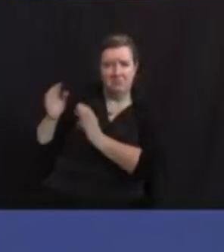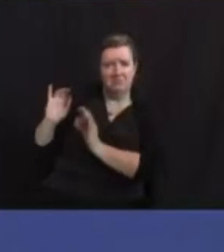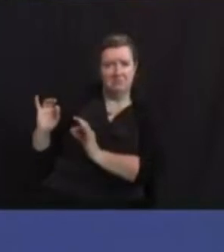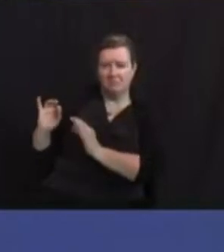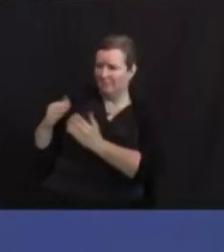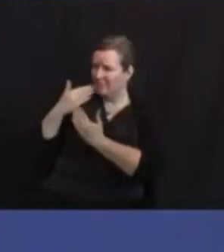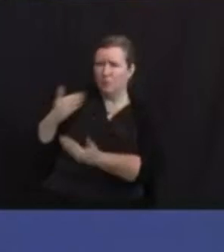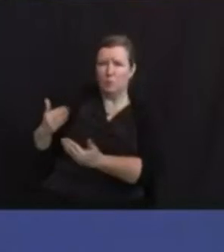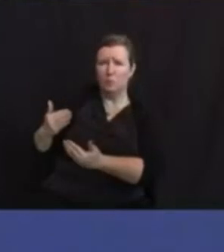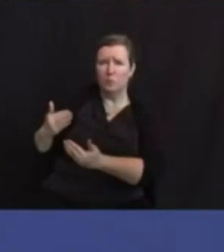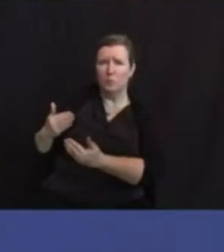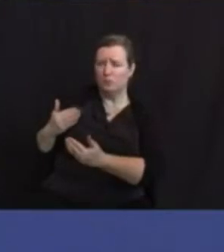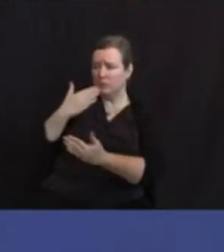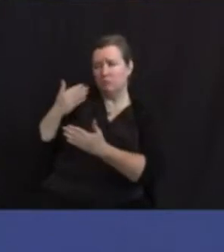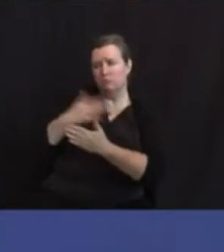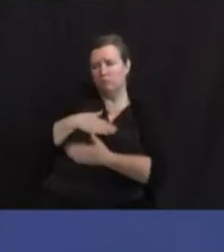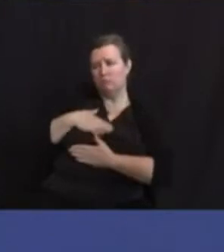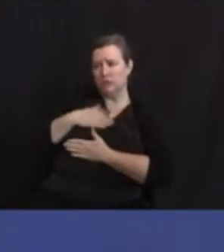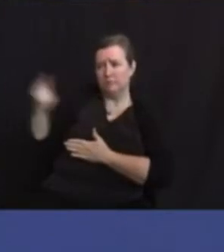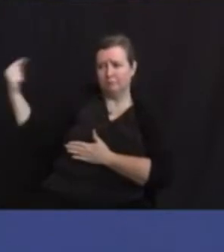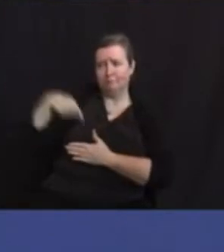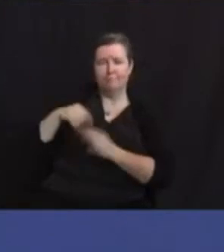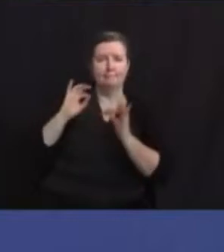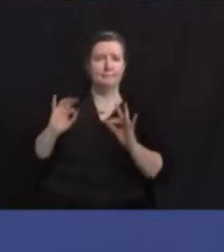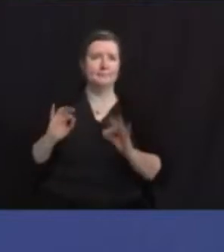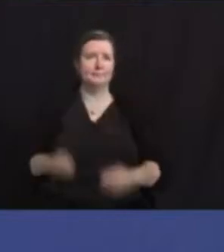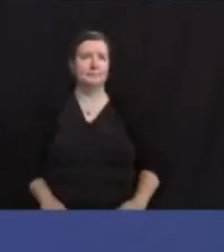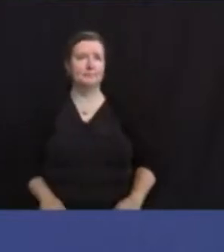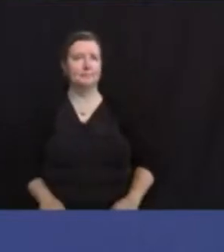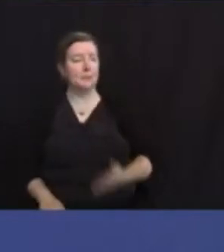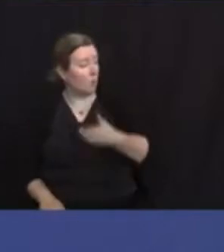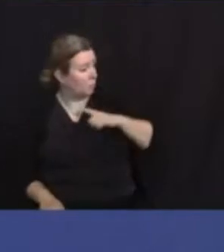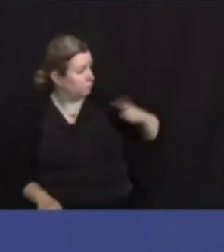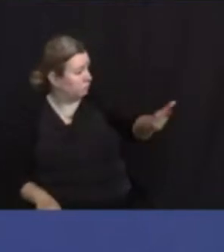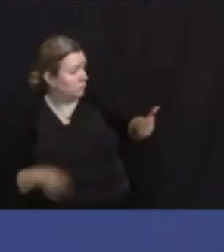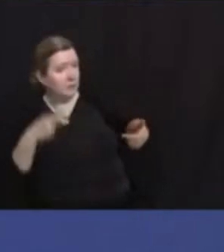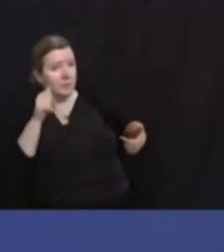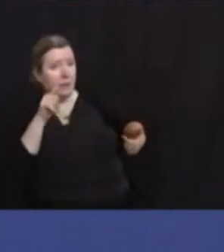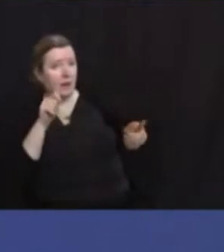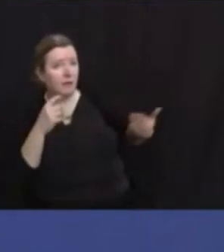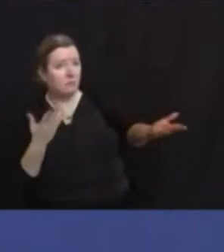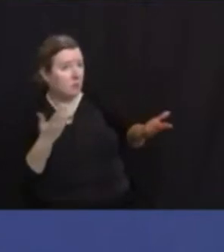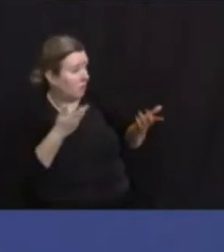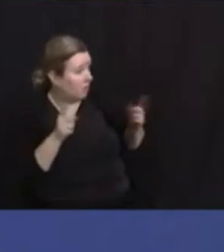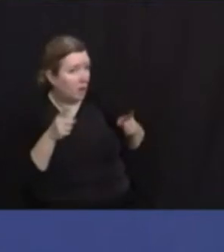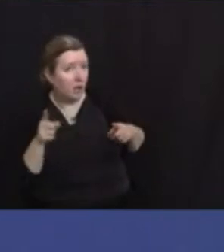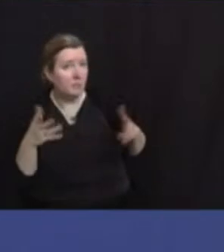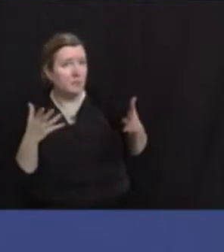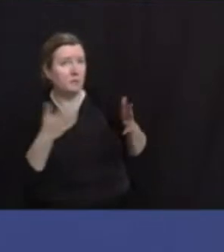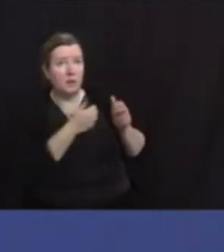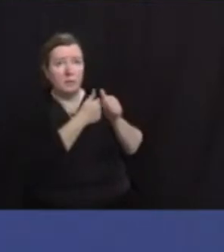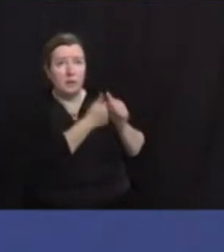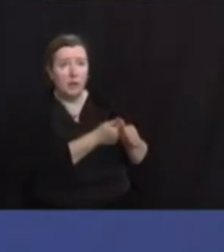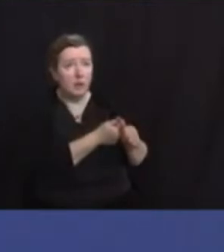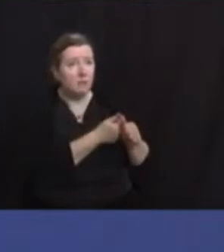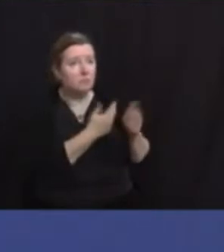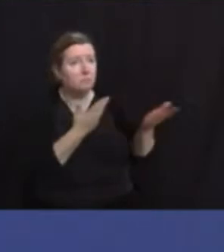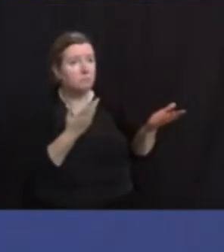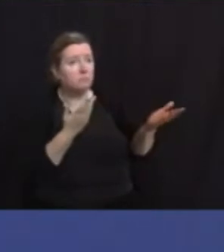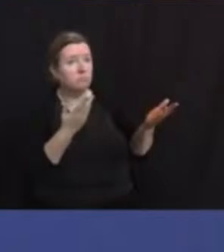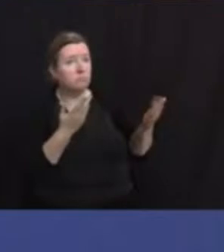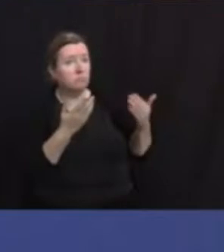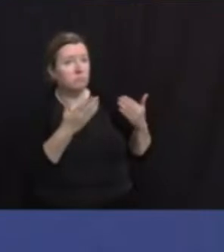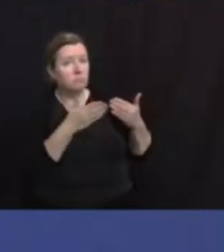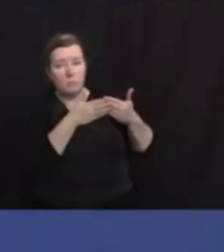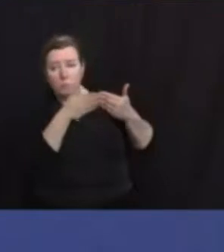for your leadership. Pat, you had a lot on your plate these days, so compliance, any post-mortem on the